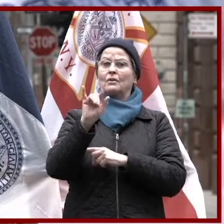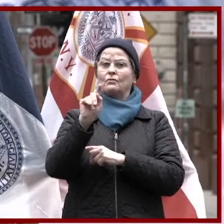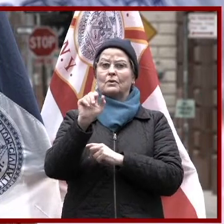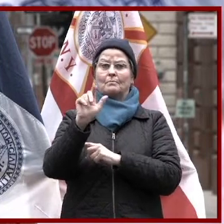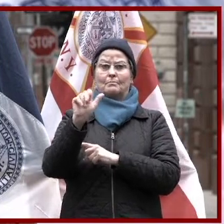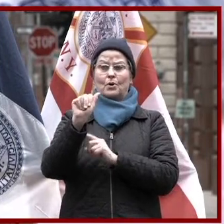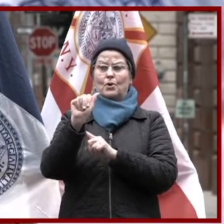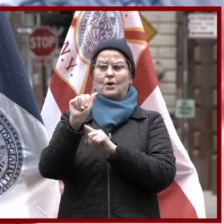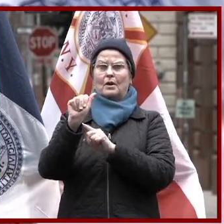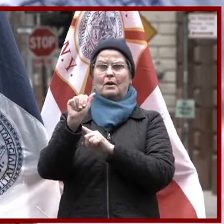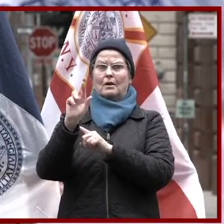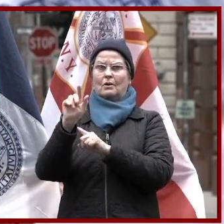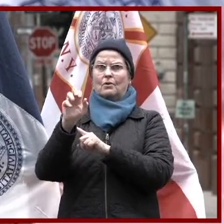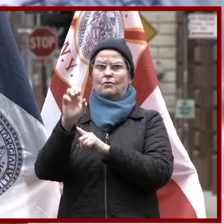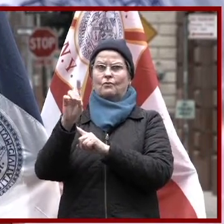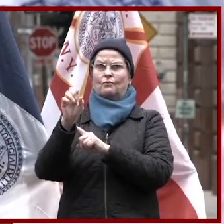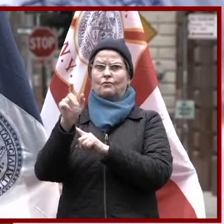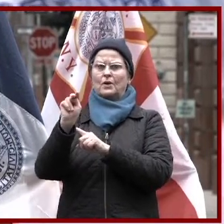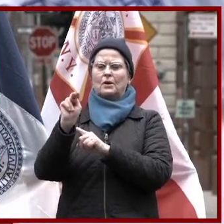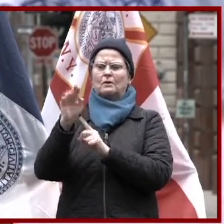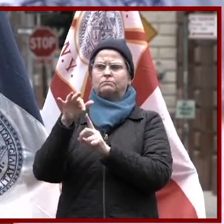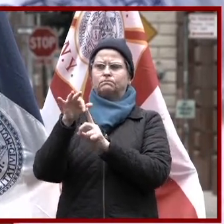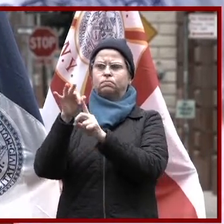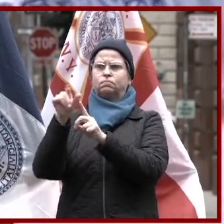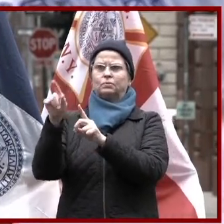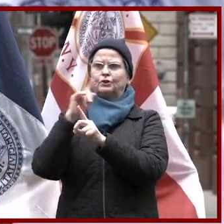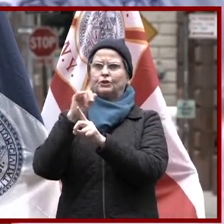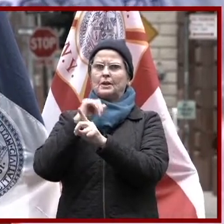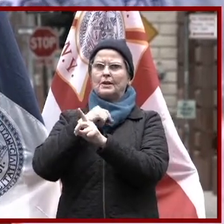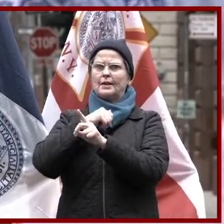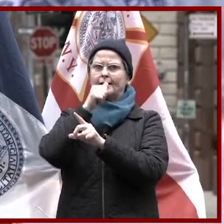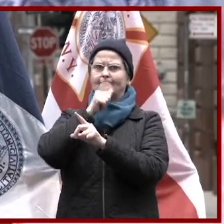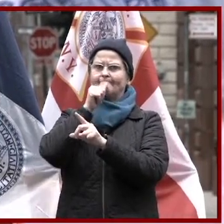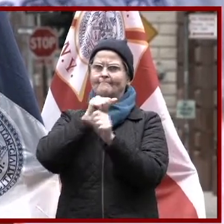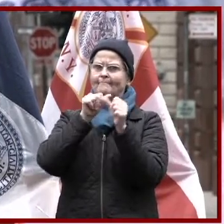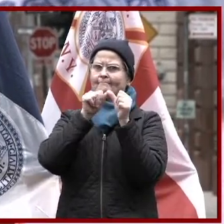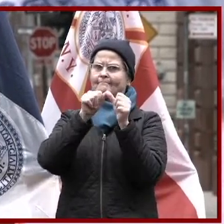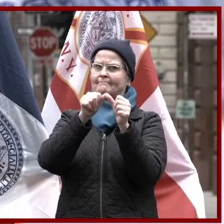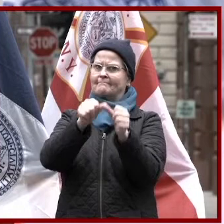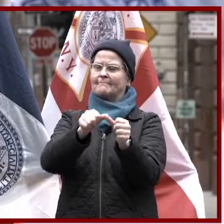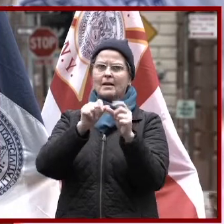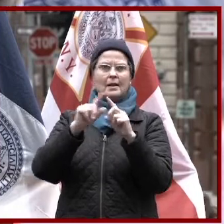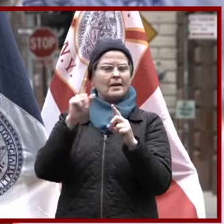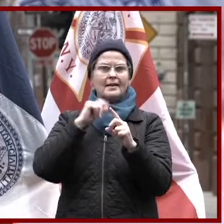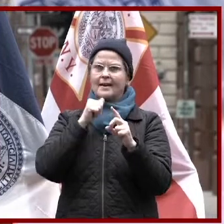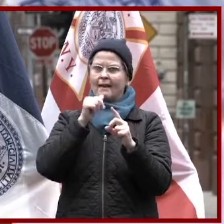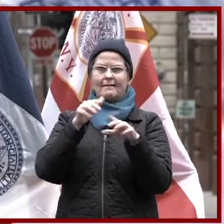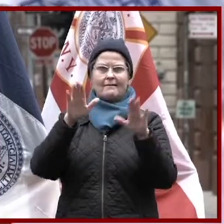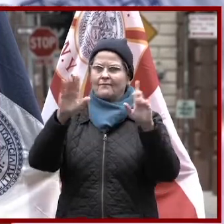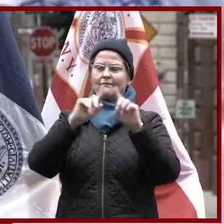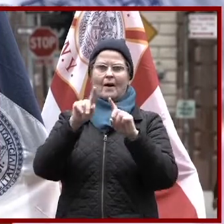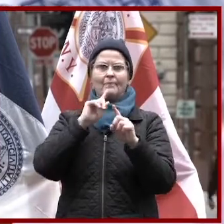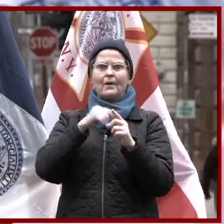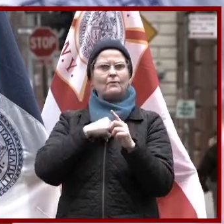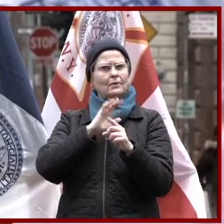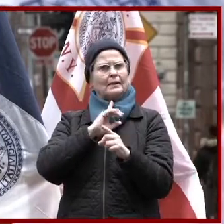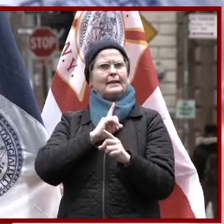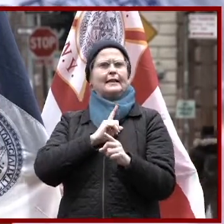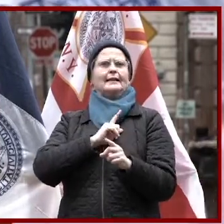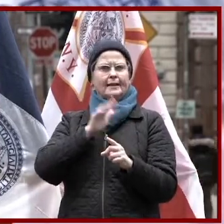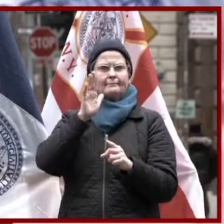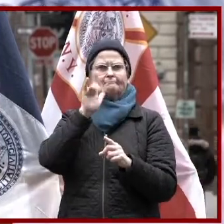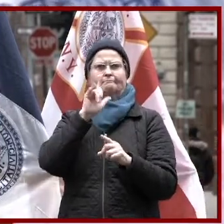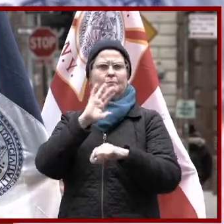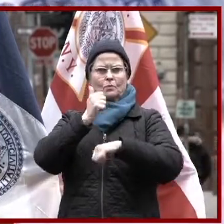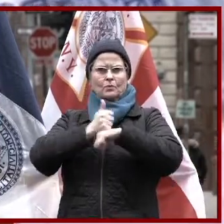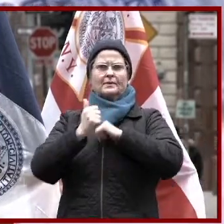of the people who stood tall in terms of making sure that this event not only happened, but this memorial got put on this building. So please